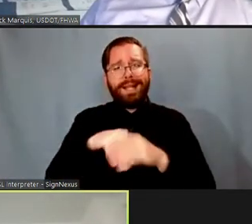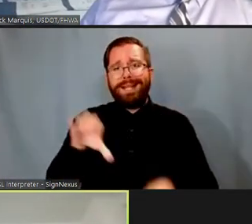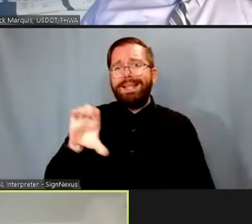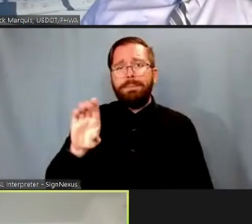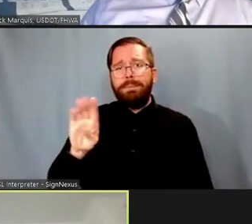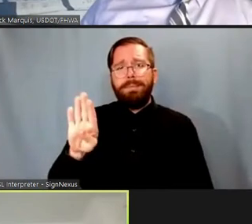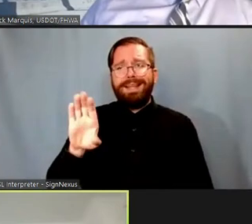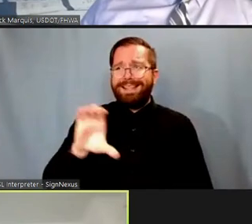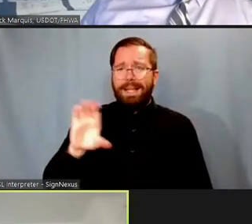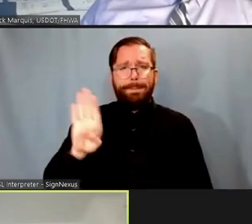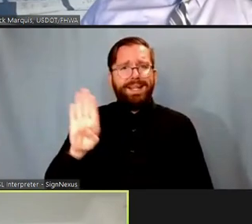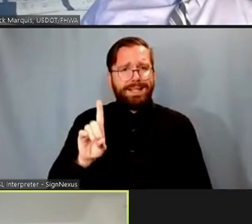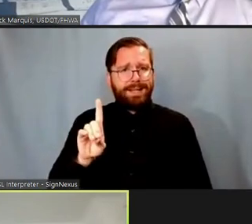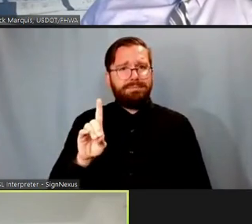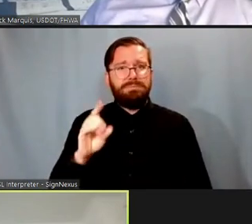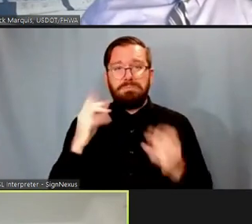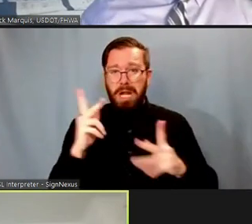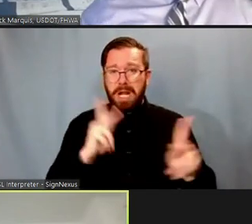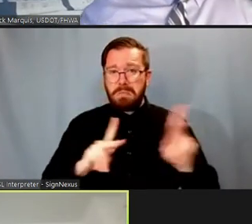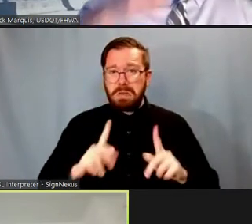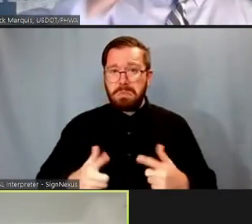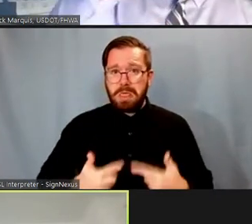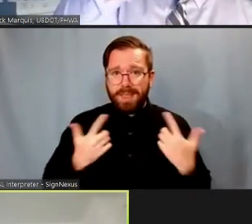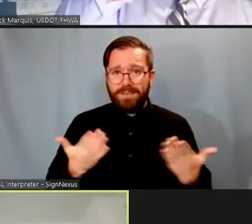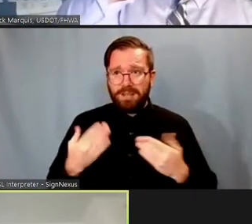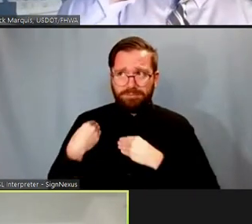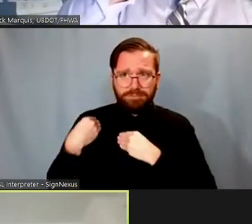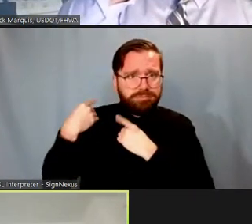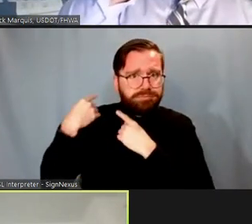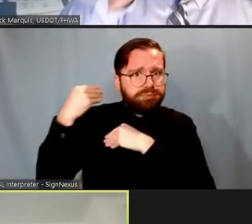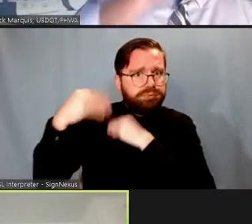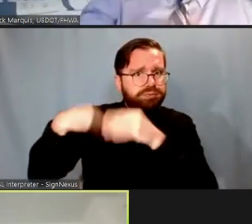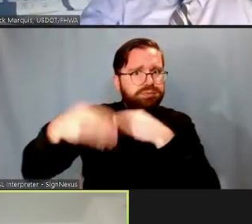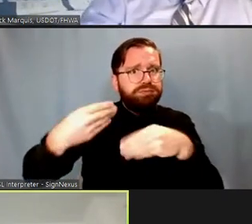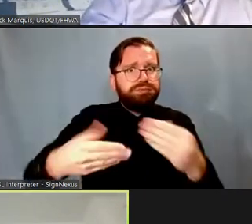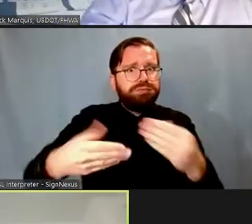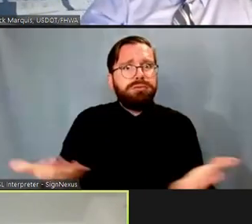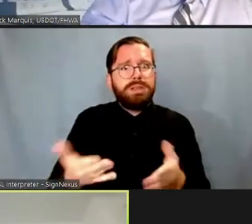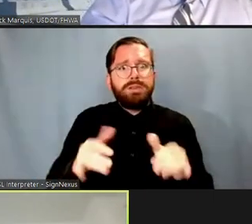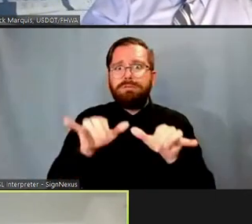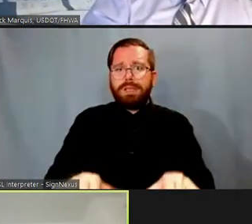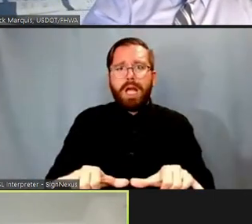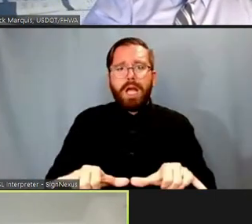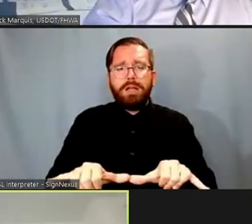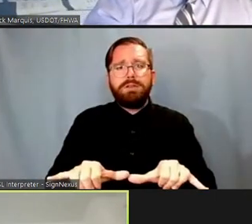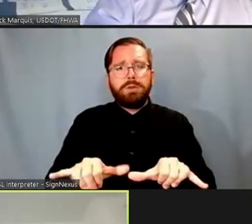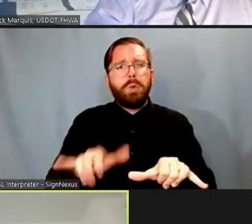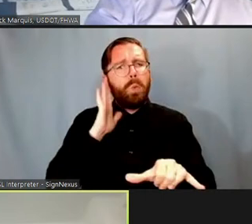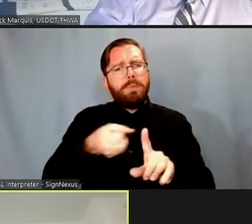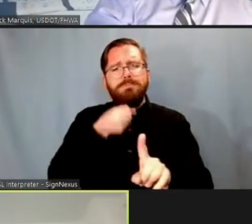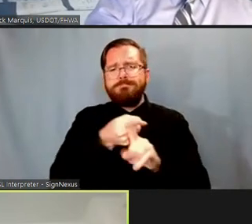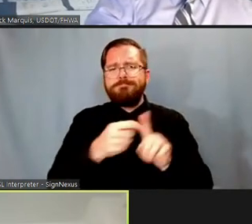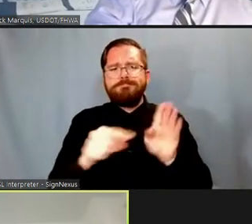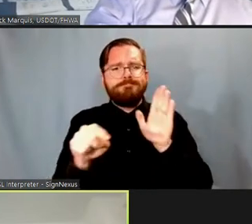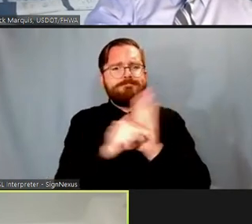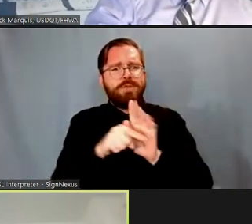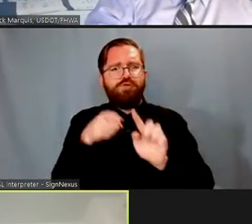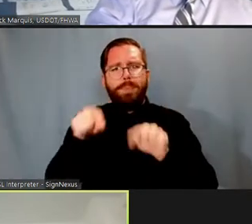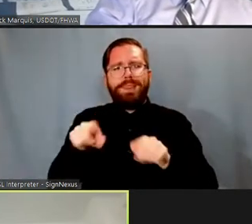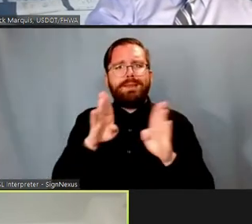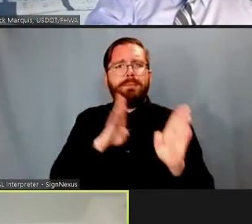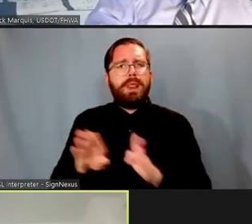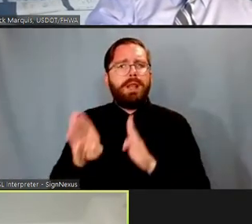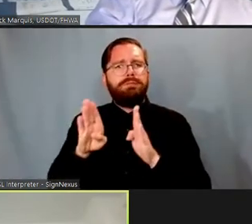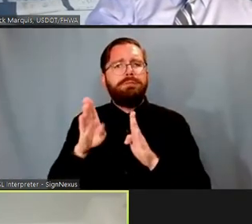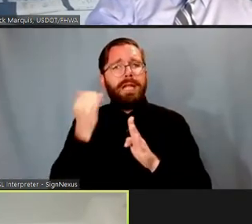generations that will be irreparably and negatively affected by this ridiculous plan if this ill-conceived and discriminatory